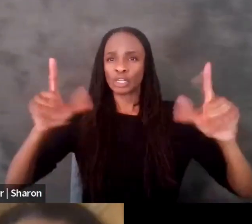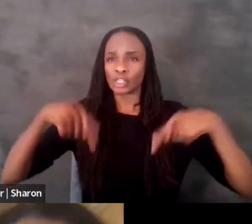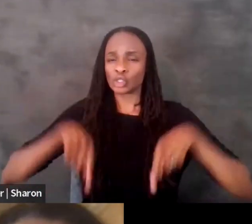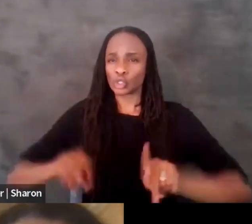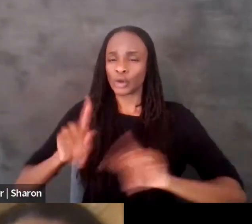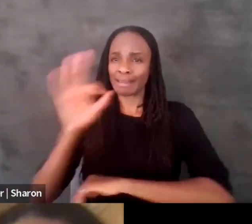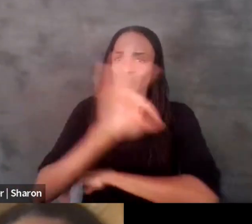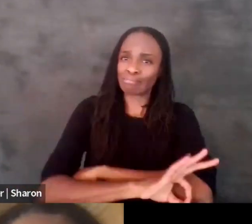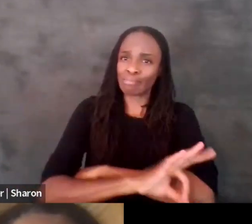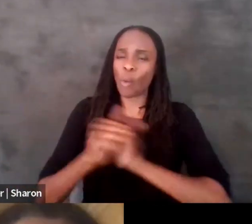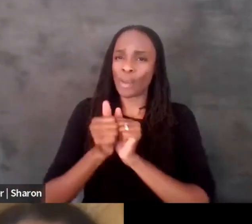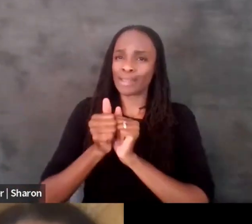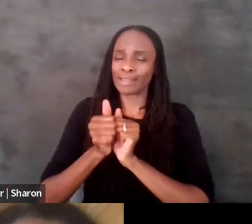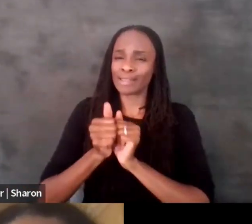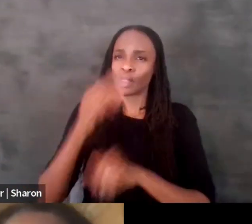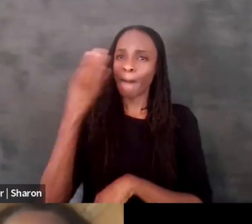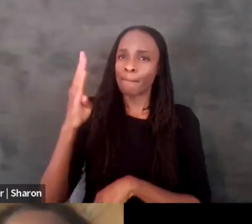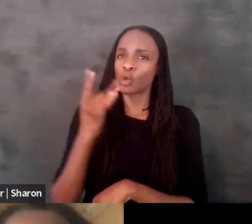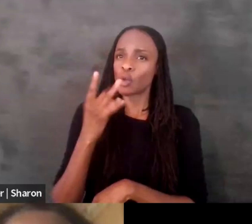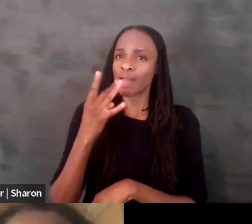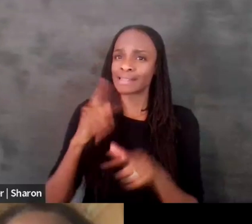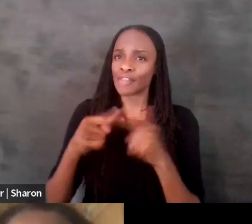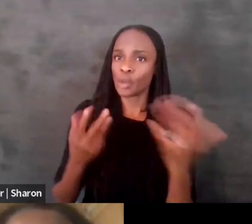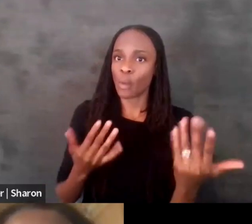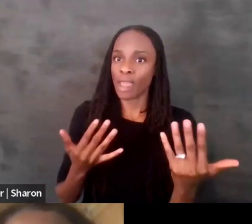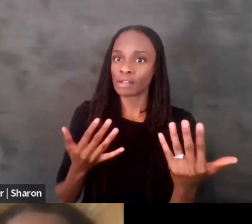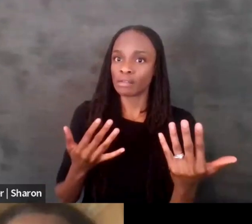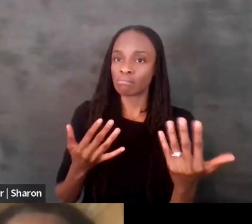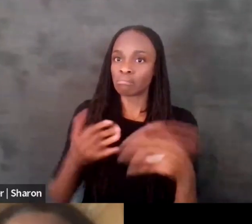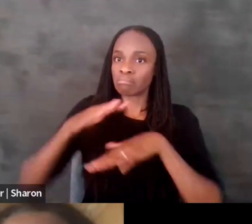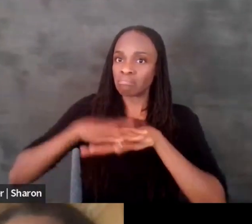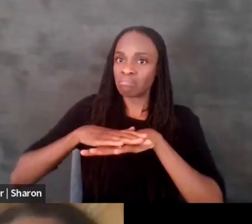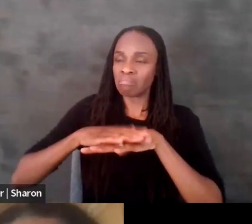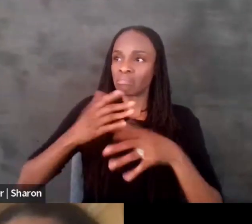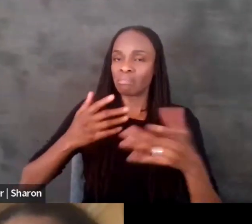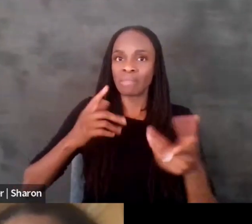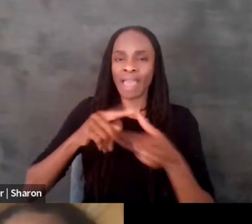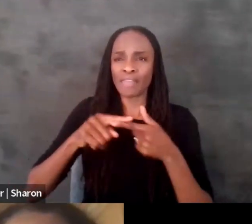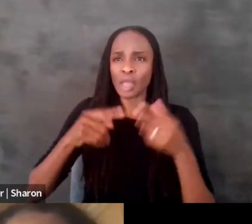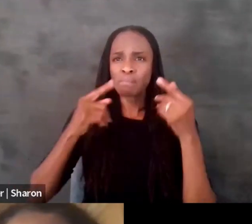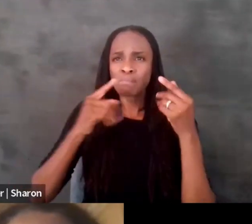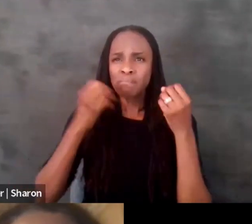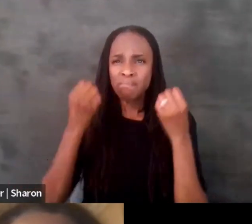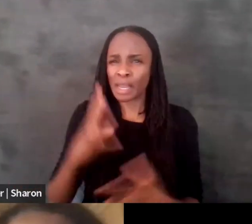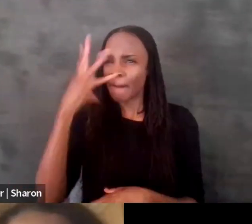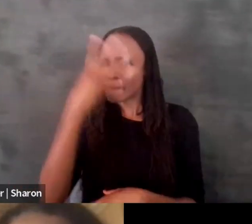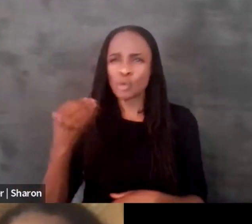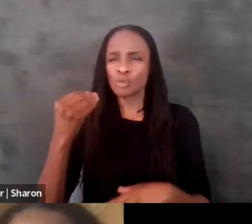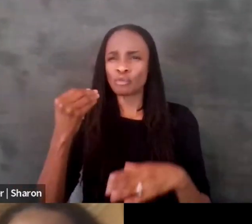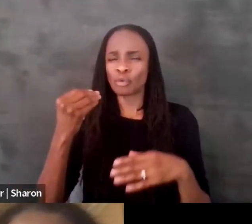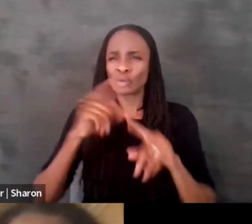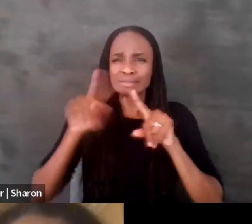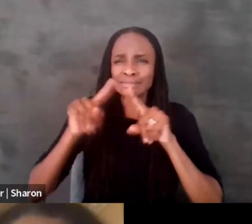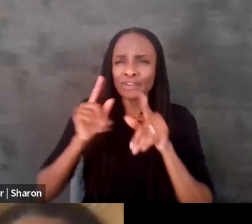blue lights on top of it, and then wait. And then these hordes of beautiful, colorful uh, moths would